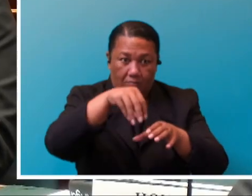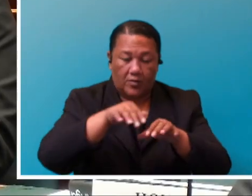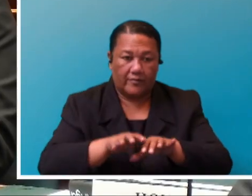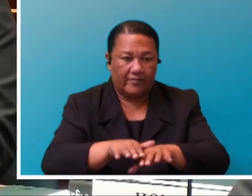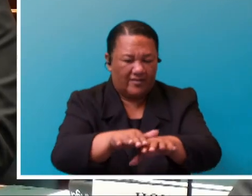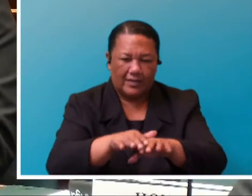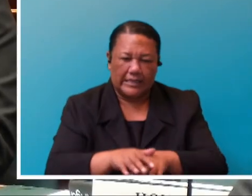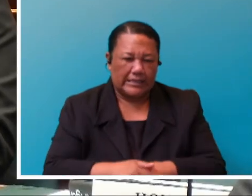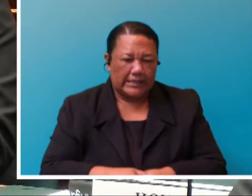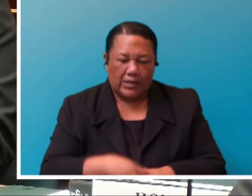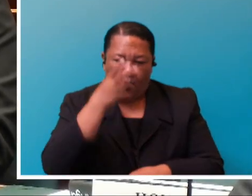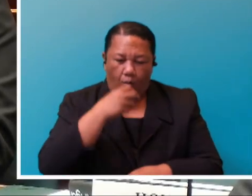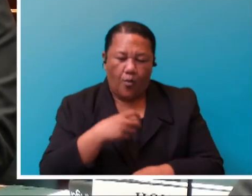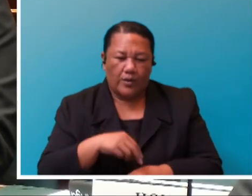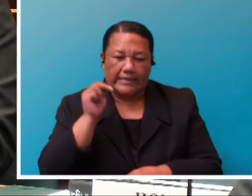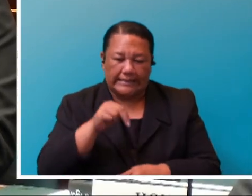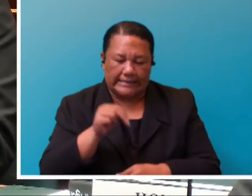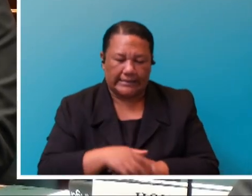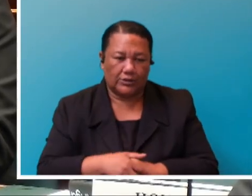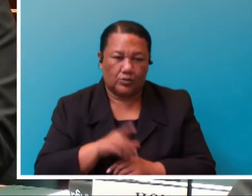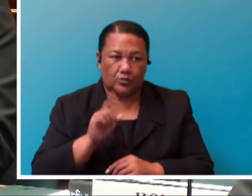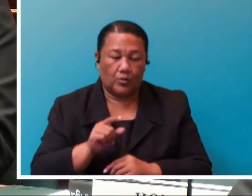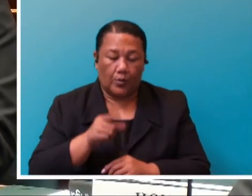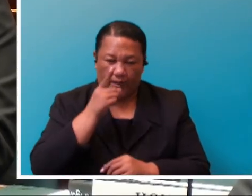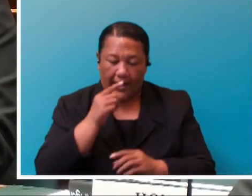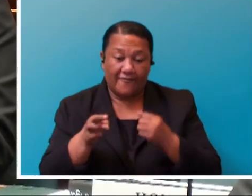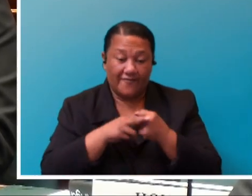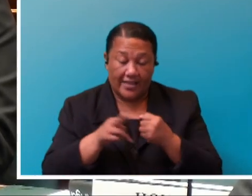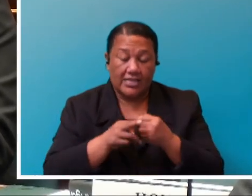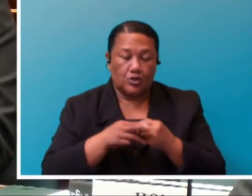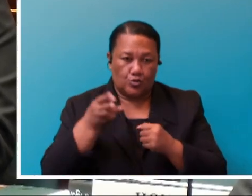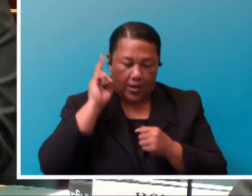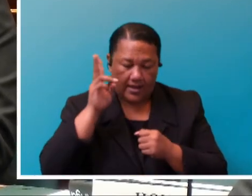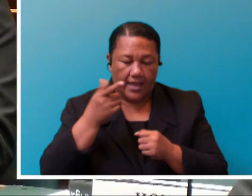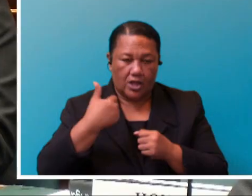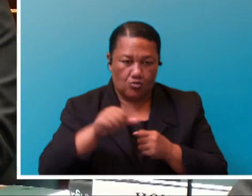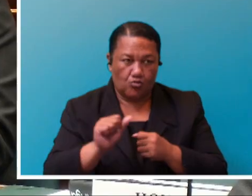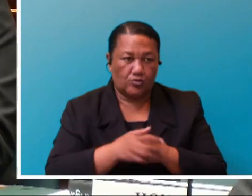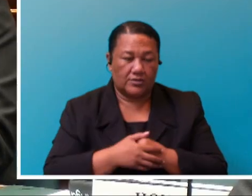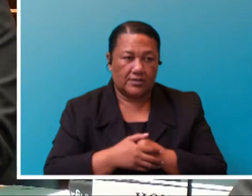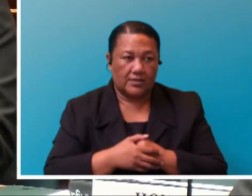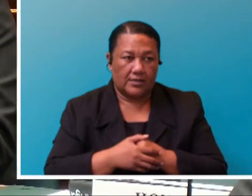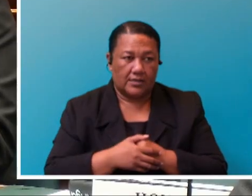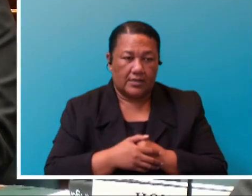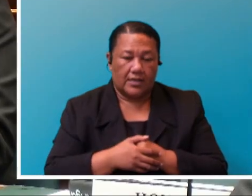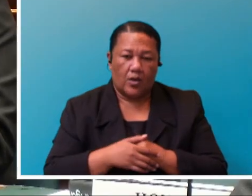aren't assets we can patch up or reuse. They require complete overhaul or